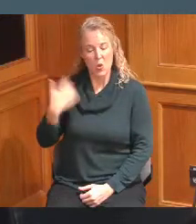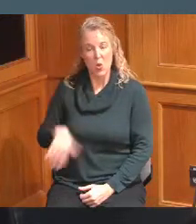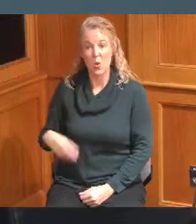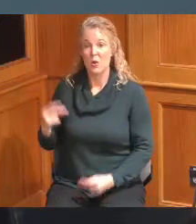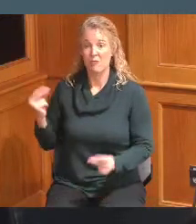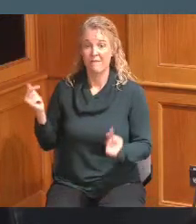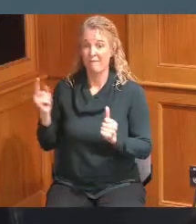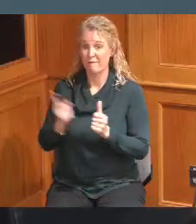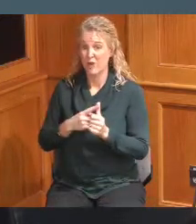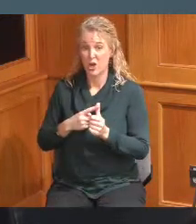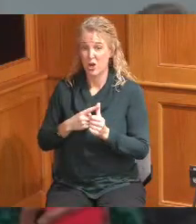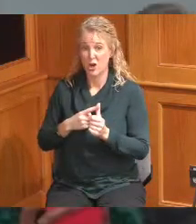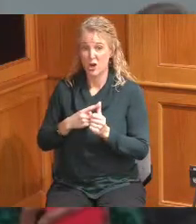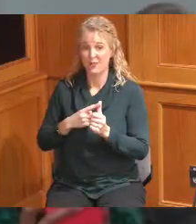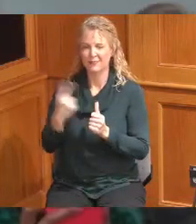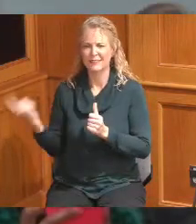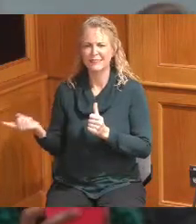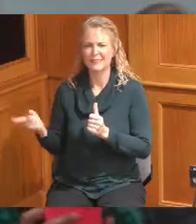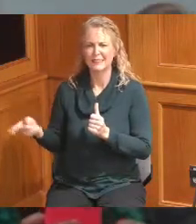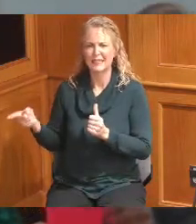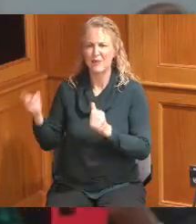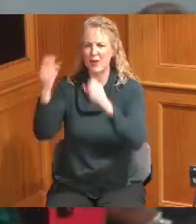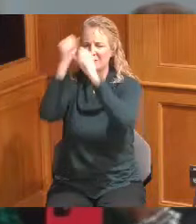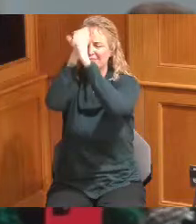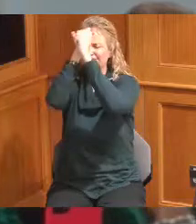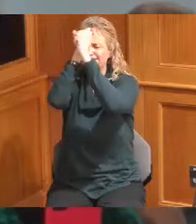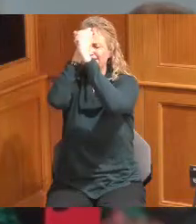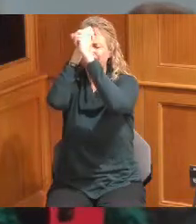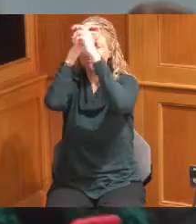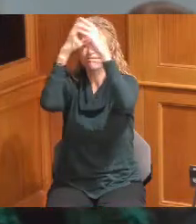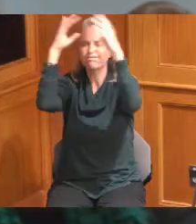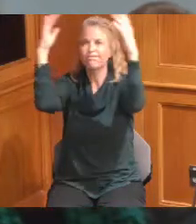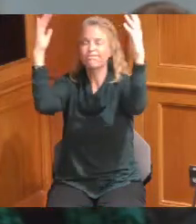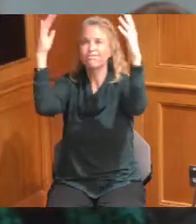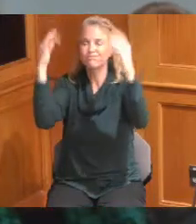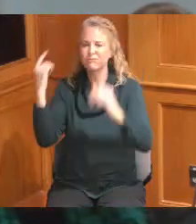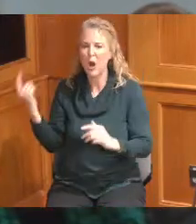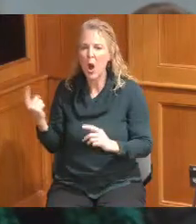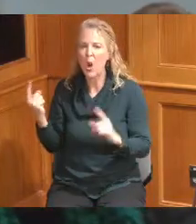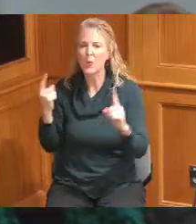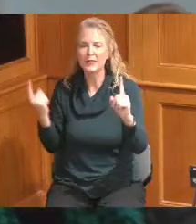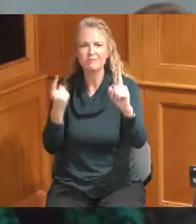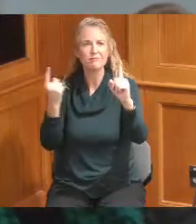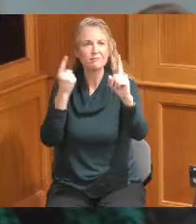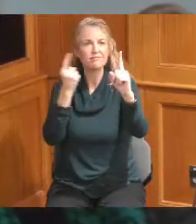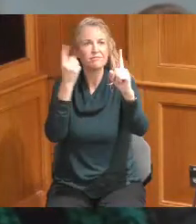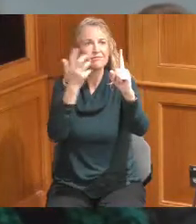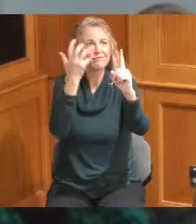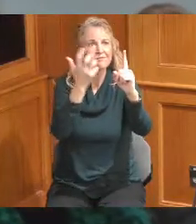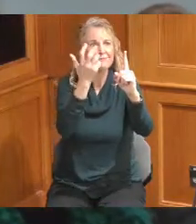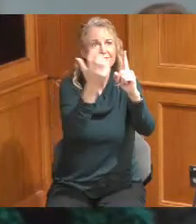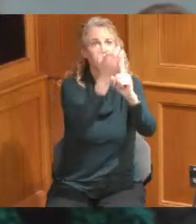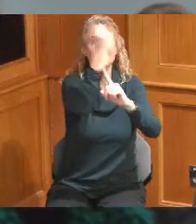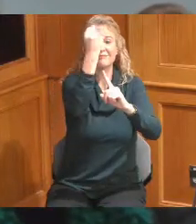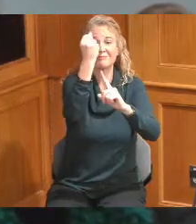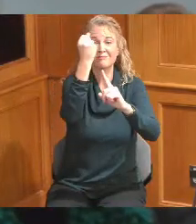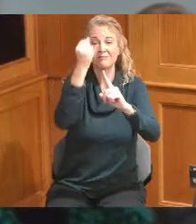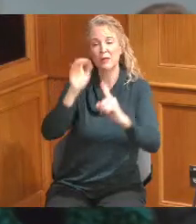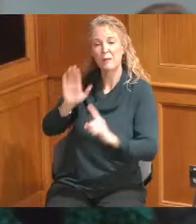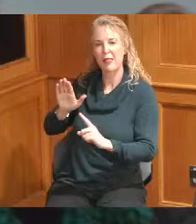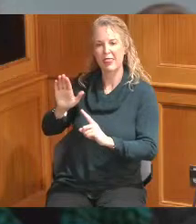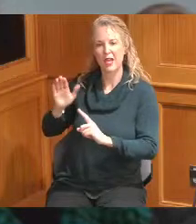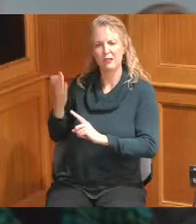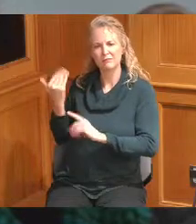immediately think of a visionary, one who continues to strive for the top, but not forgetting from where he's